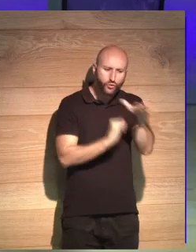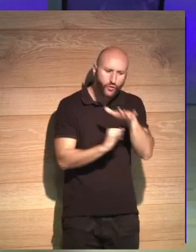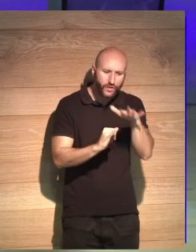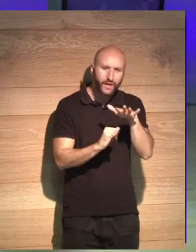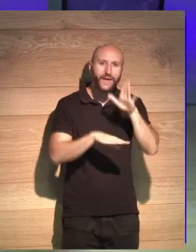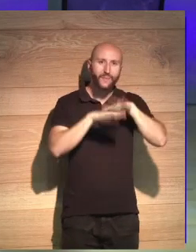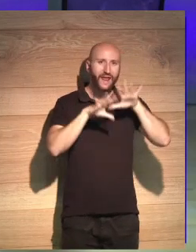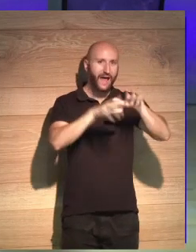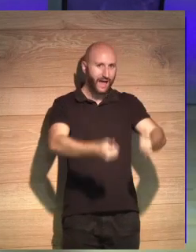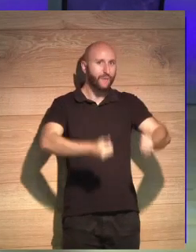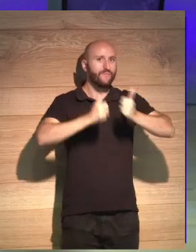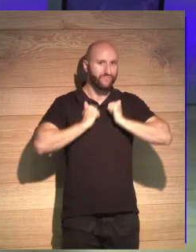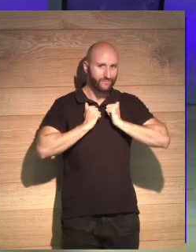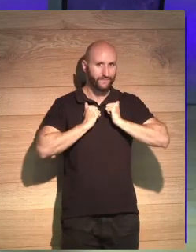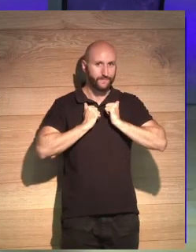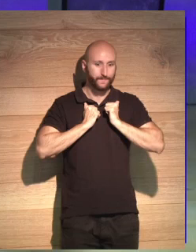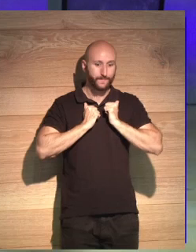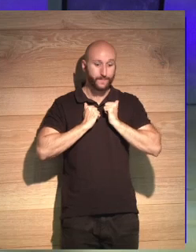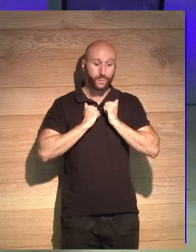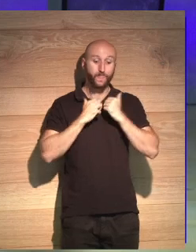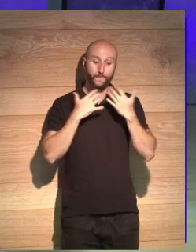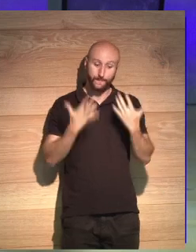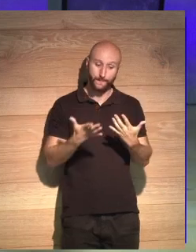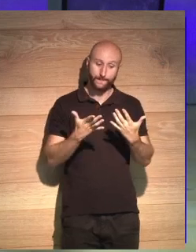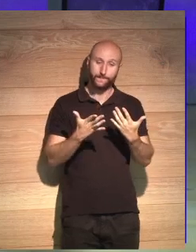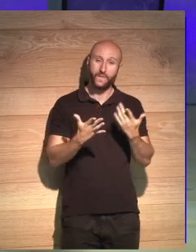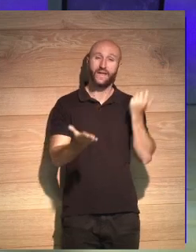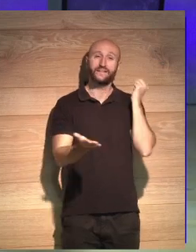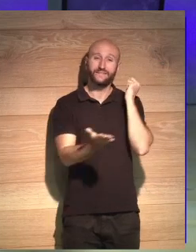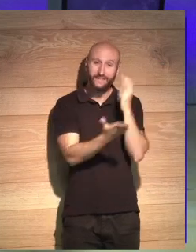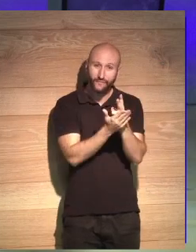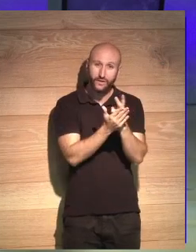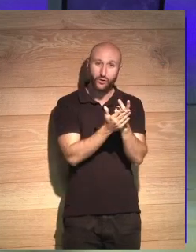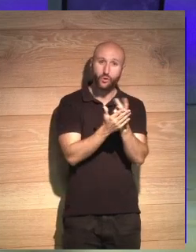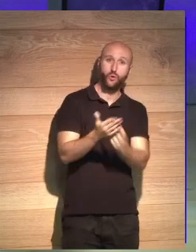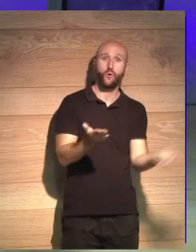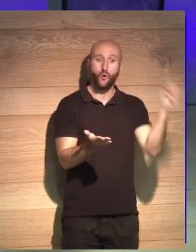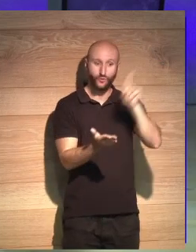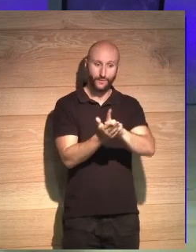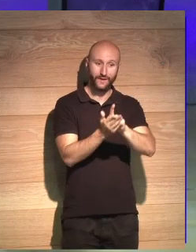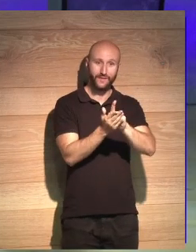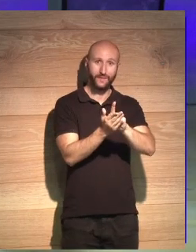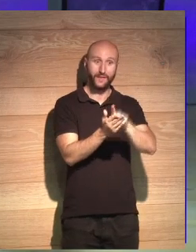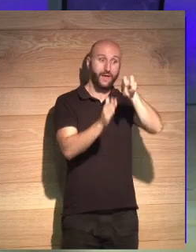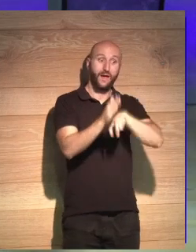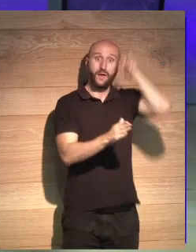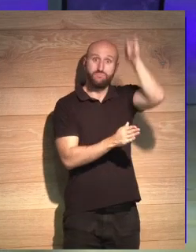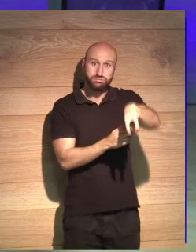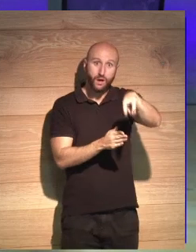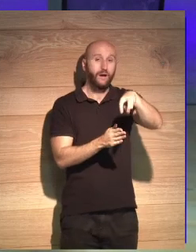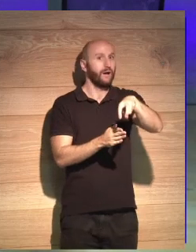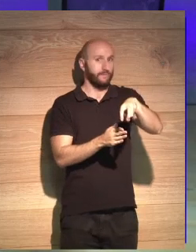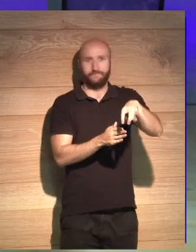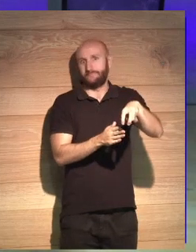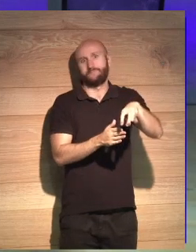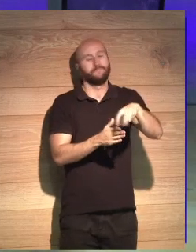you have done wrong, what you could have done other way, and then when you face this